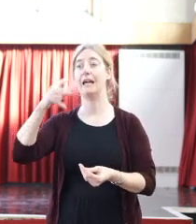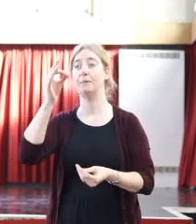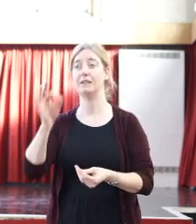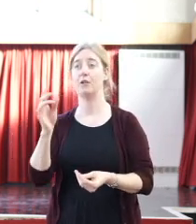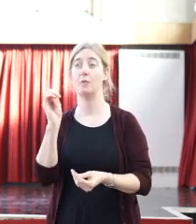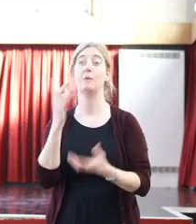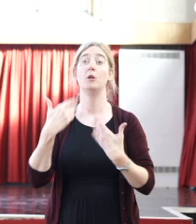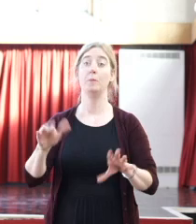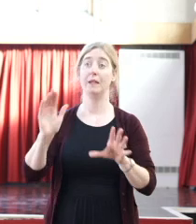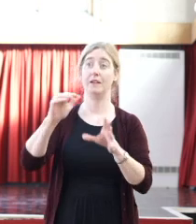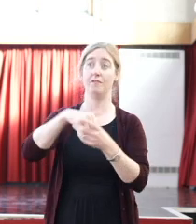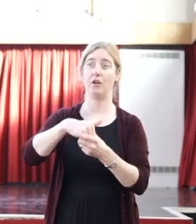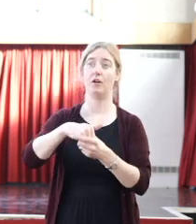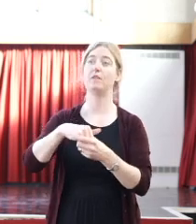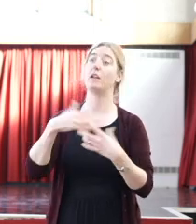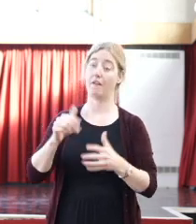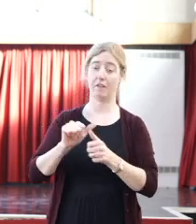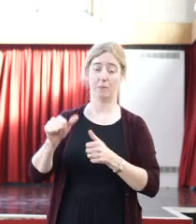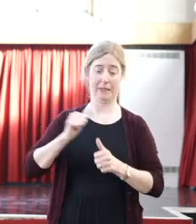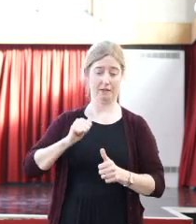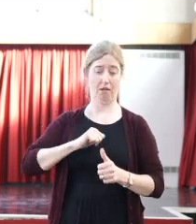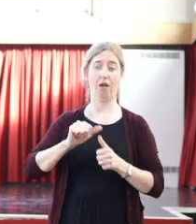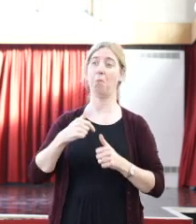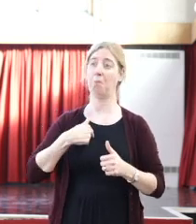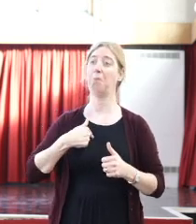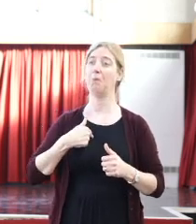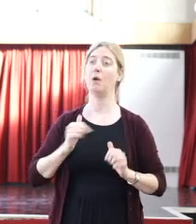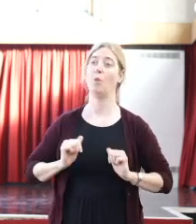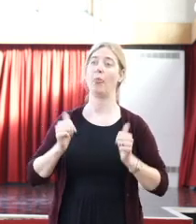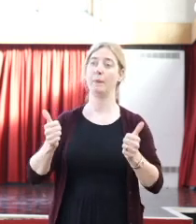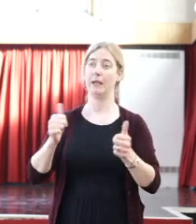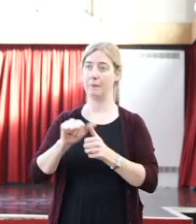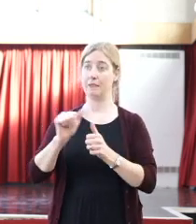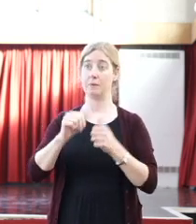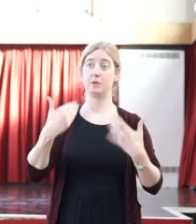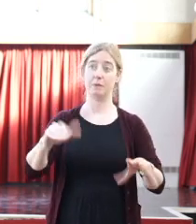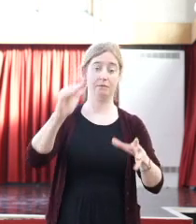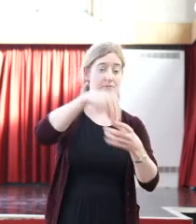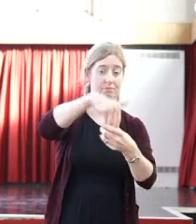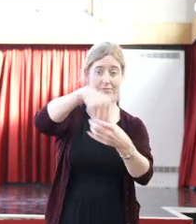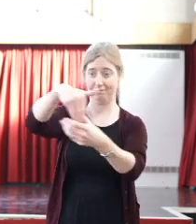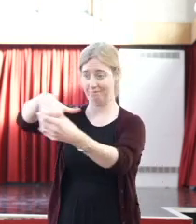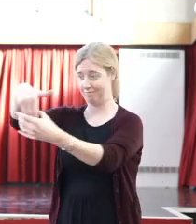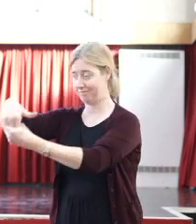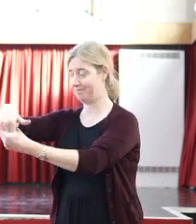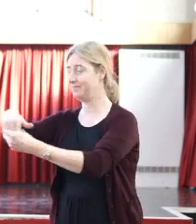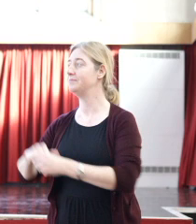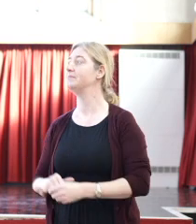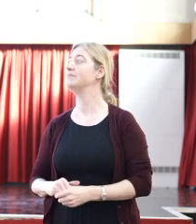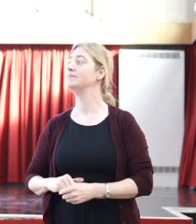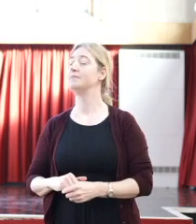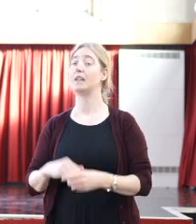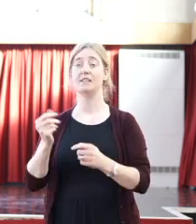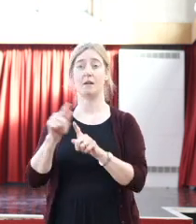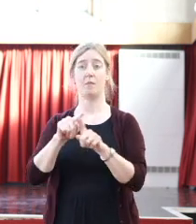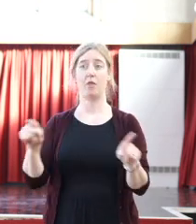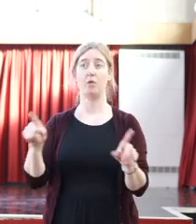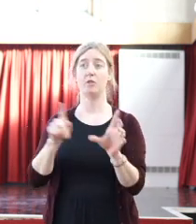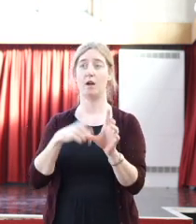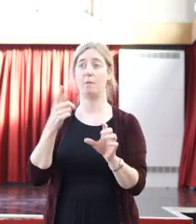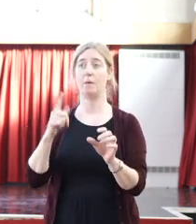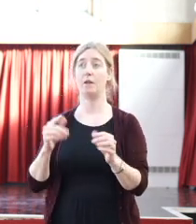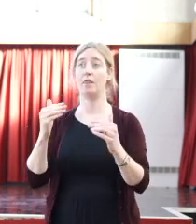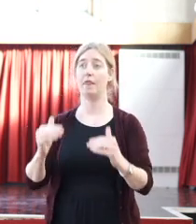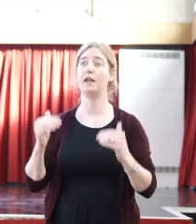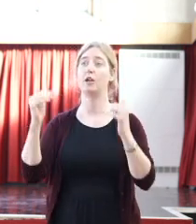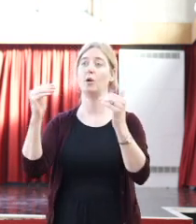us that they have increased health and well-being as a result directly of our work. Some of these young people progress onto